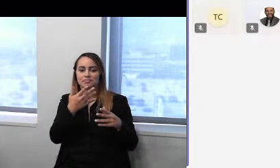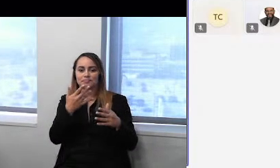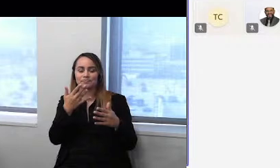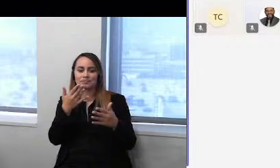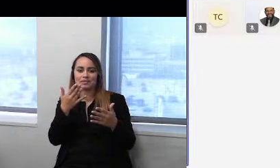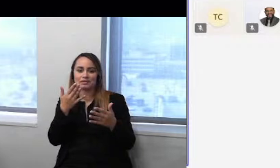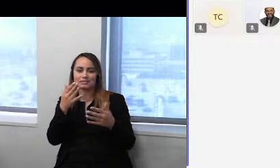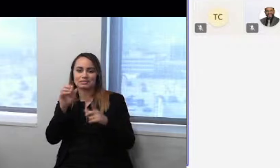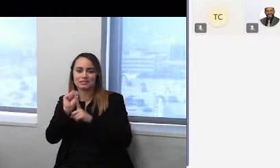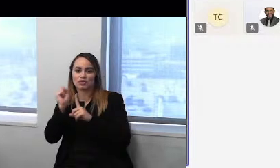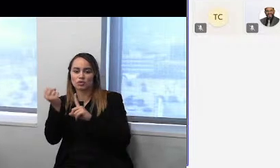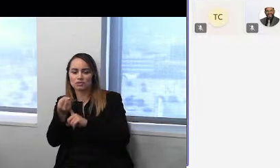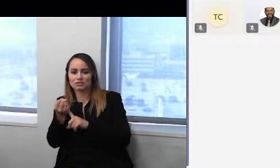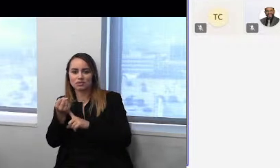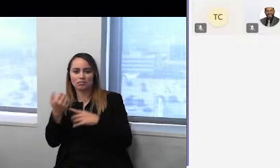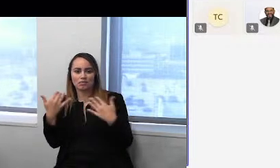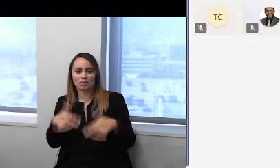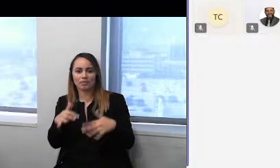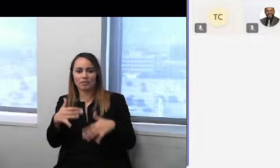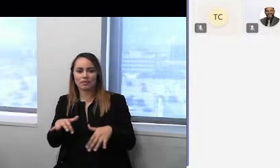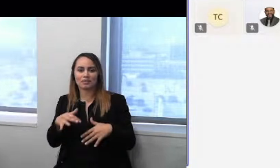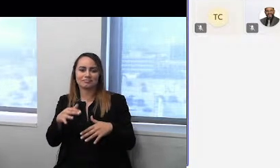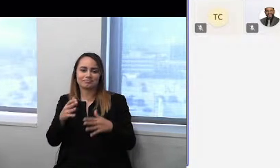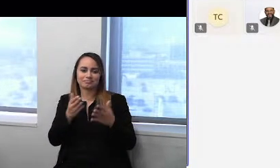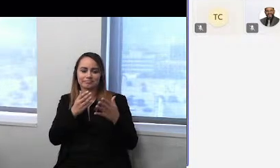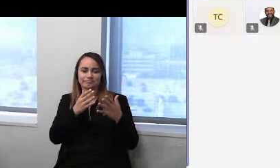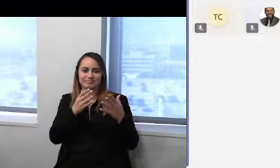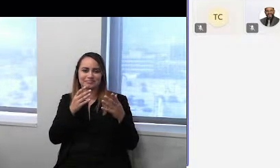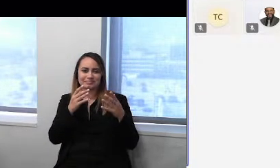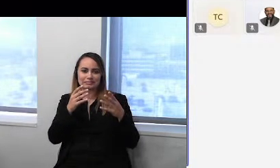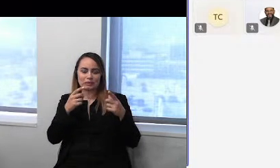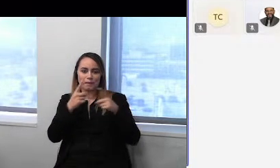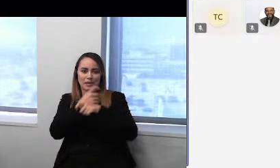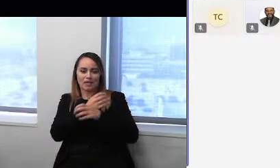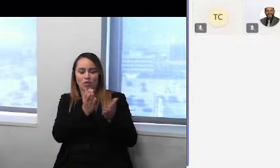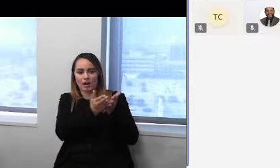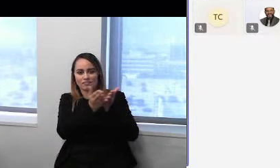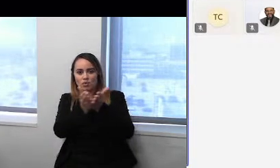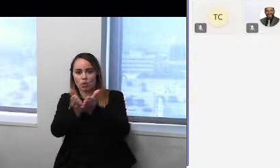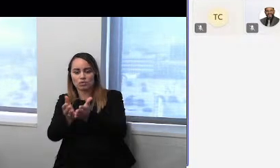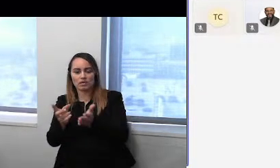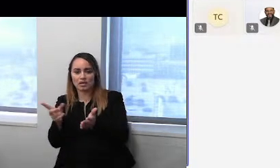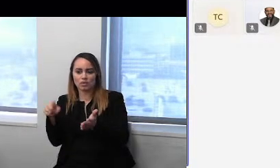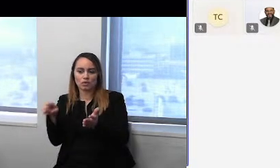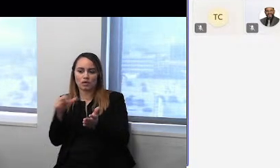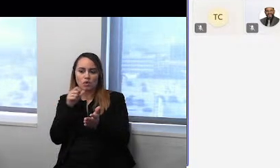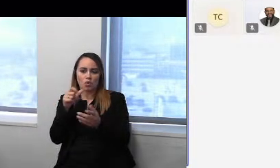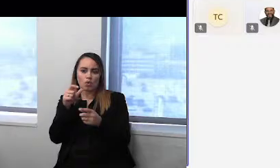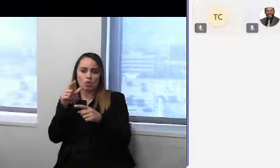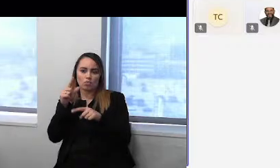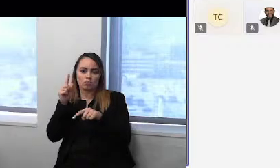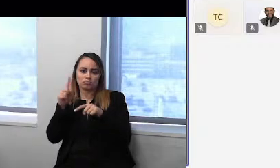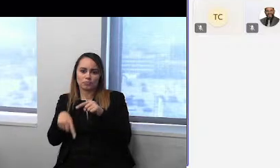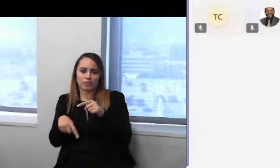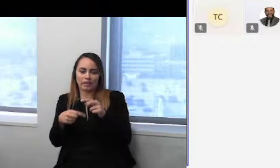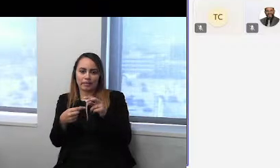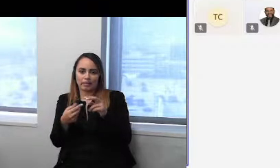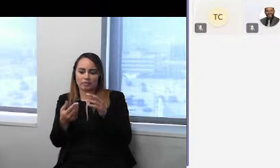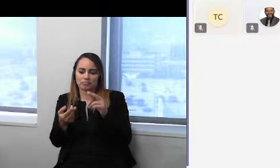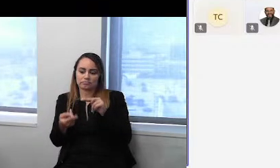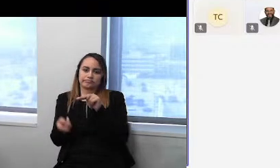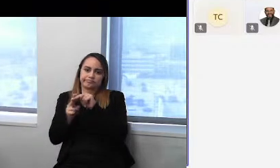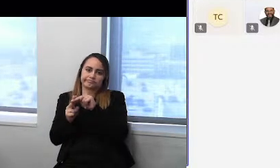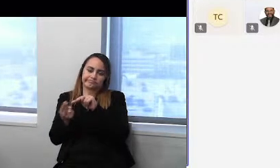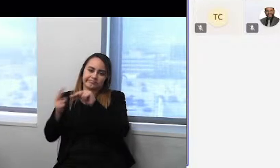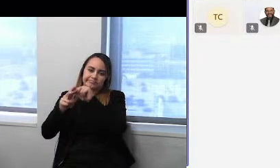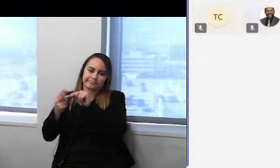situation of the fleet and that it's not capable of handling ramps and the intermittence